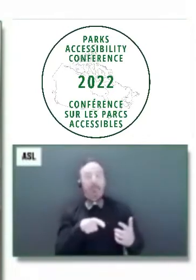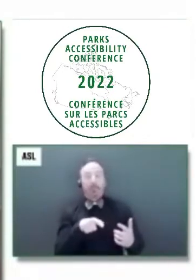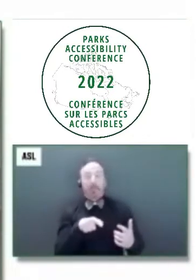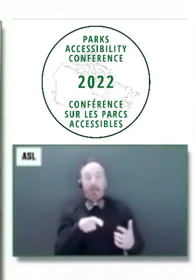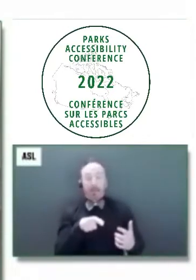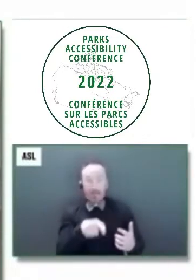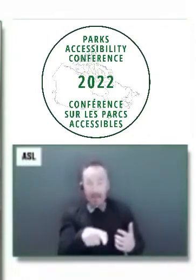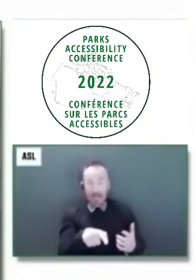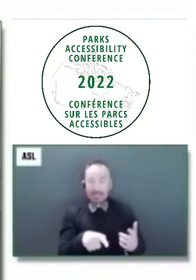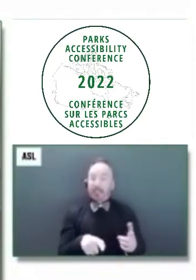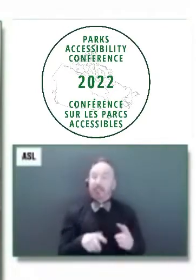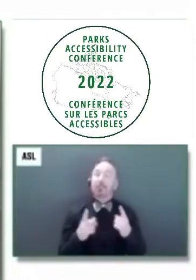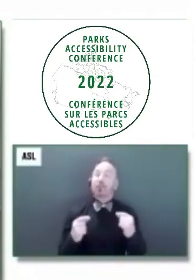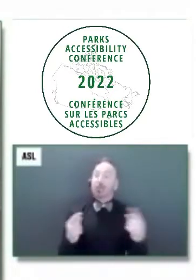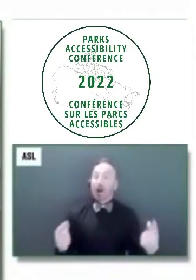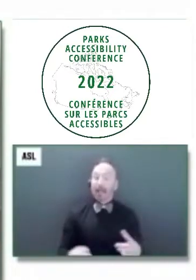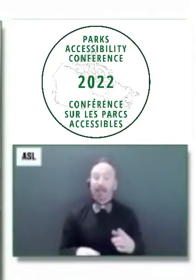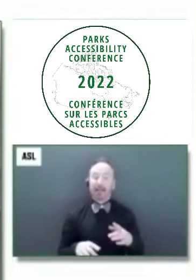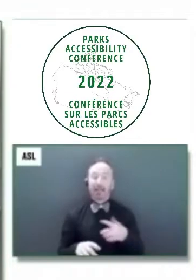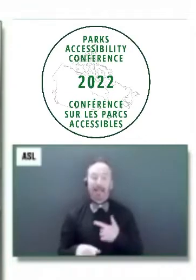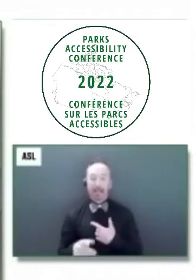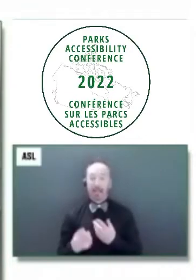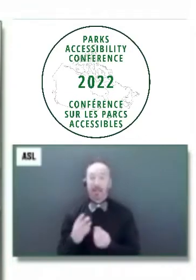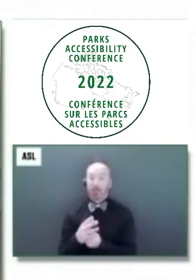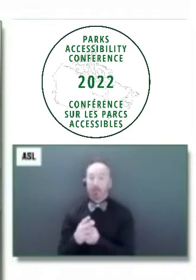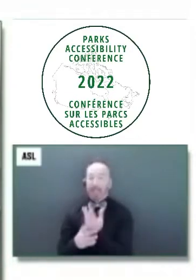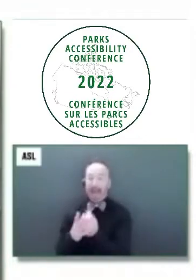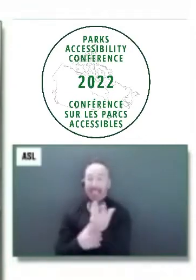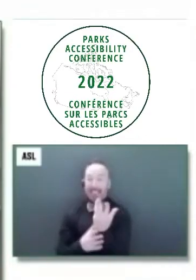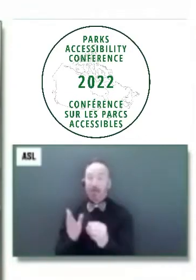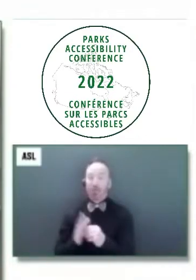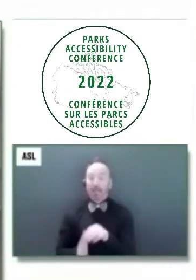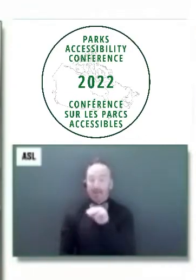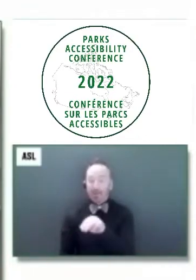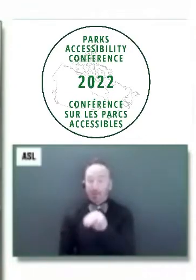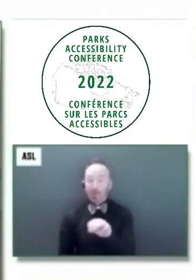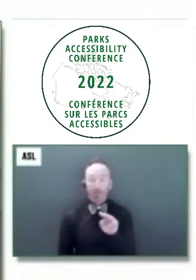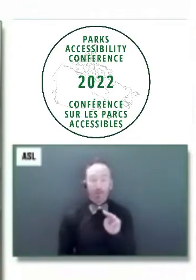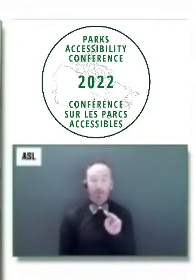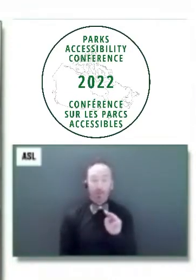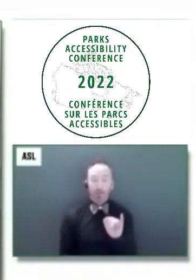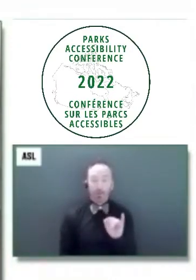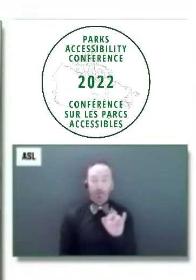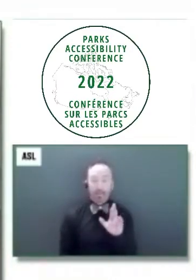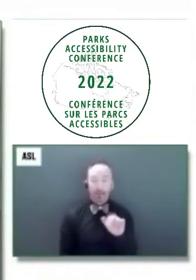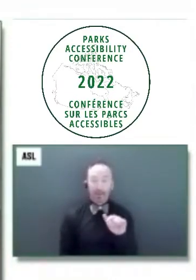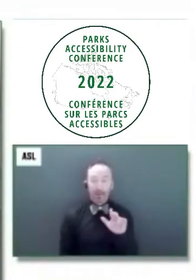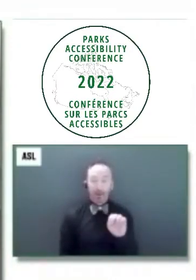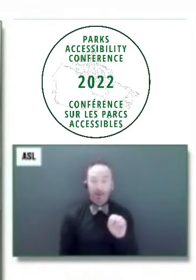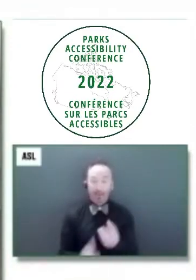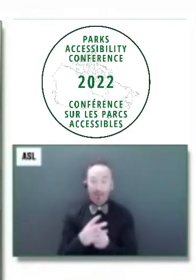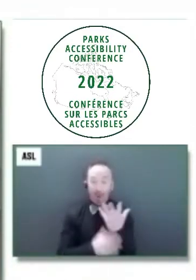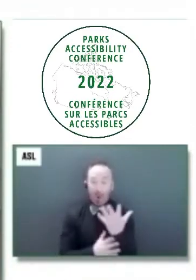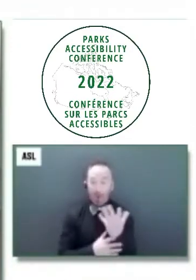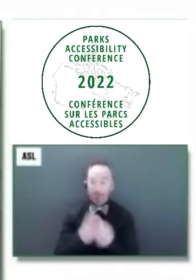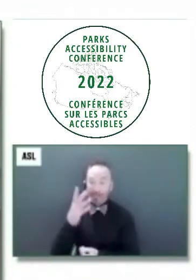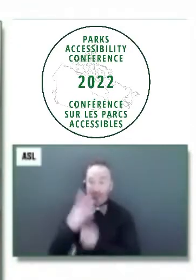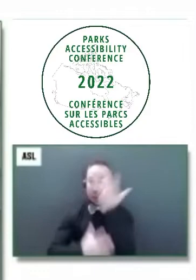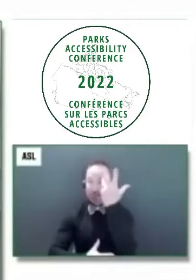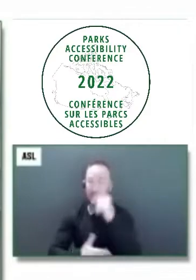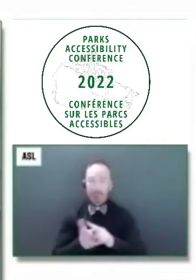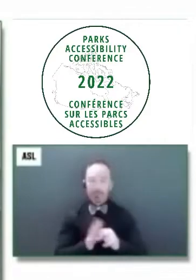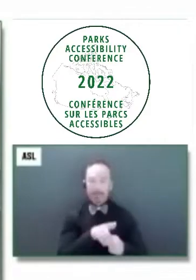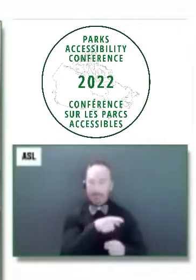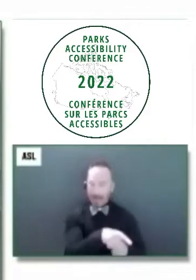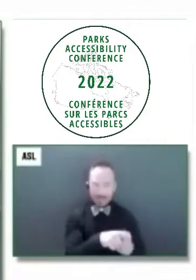Miracle-Gro so that all blades of grass grow to the same height. Universal design is not mowing the meadow. In designing any